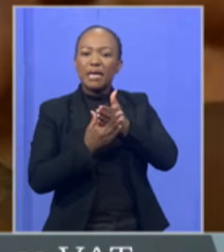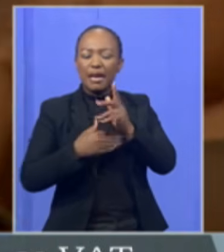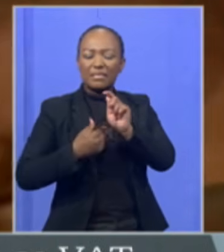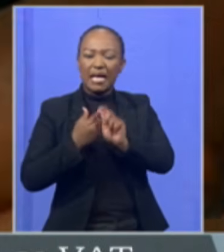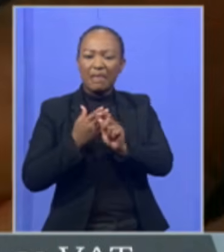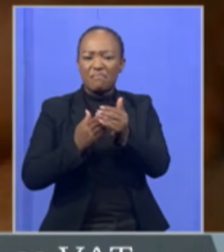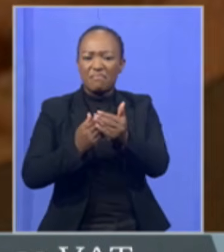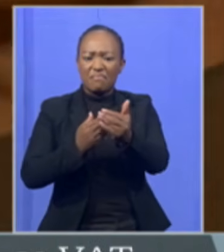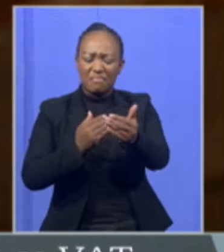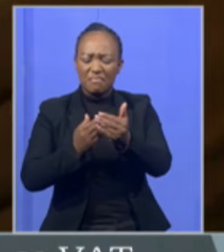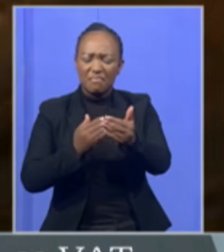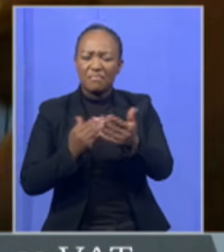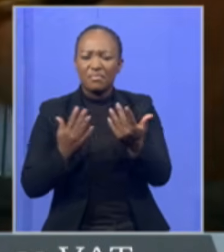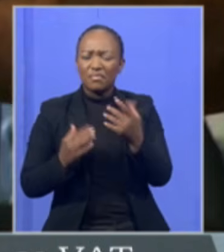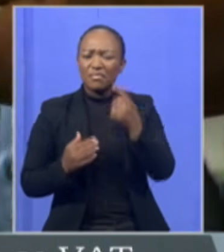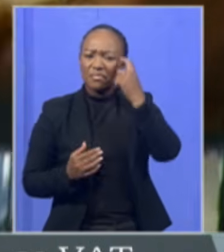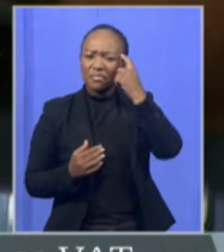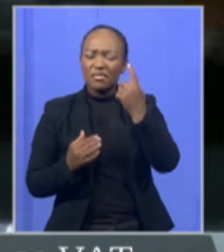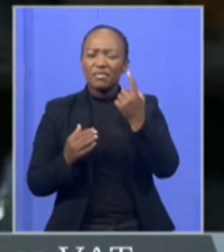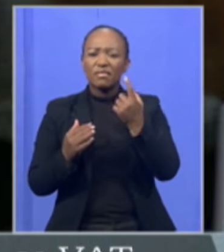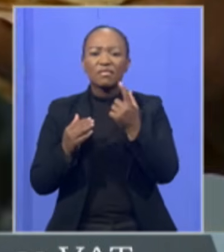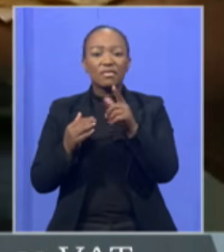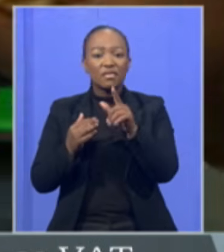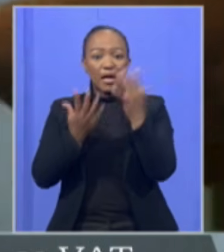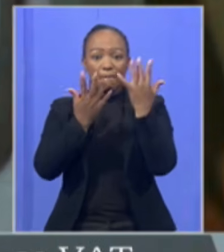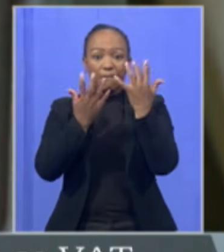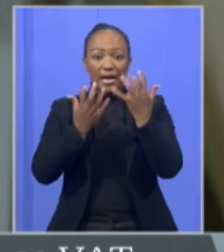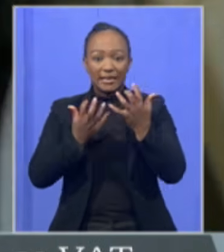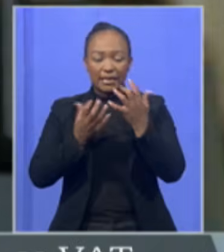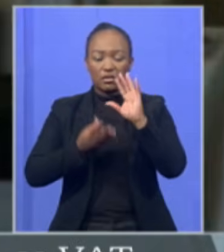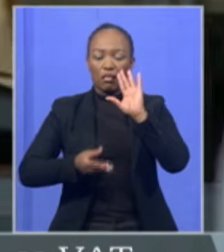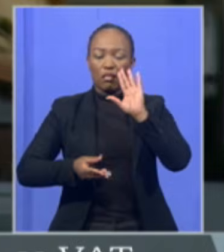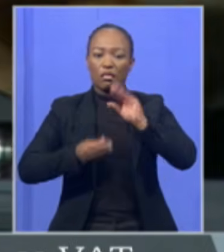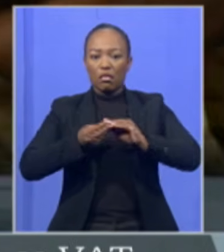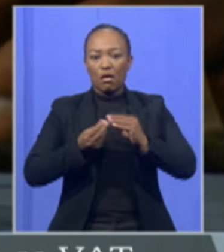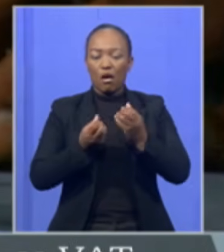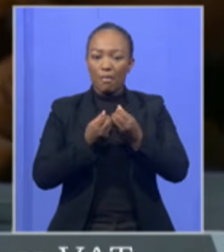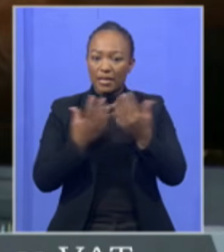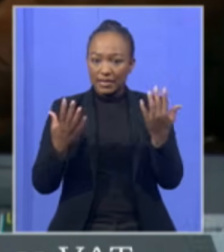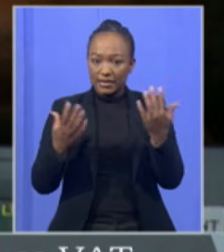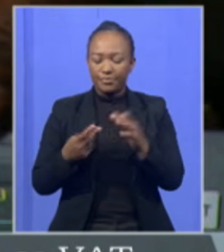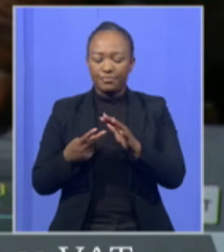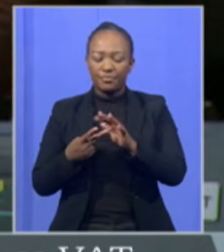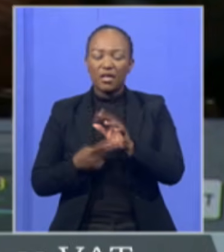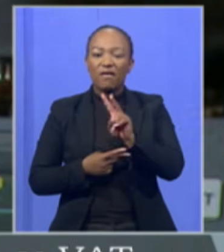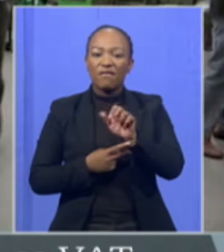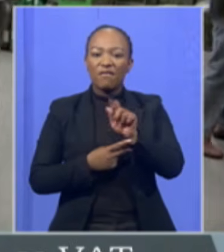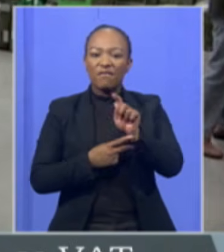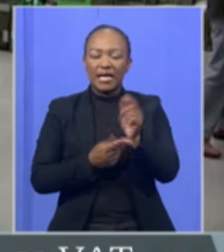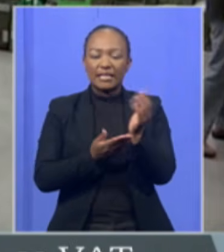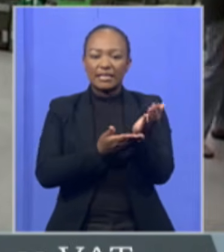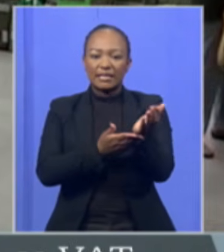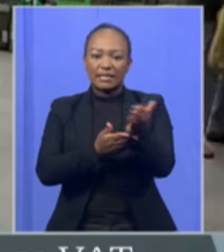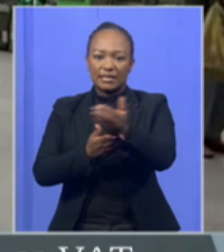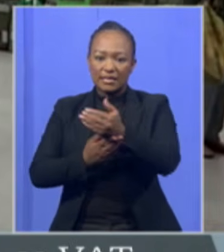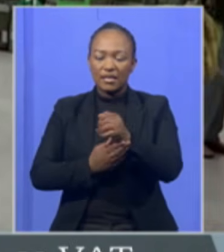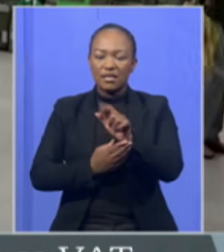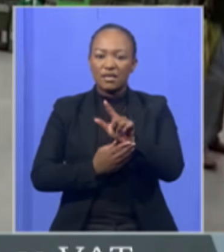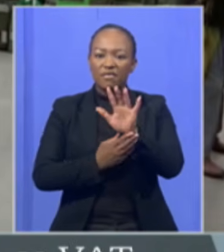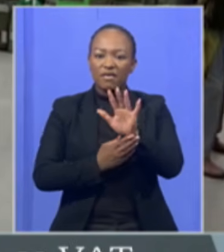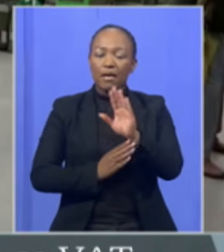how much the total budget is and how much the foregone VAT collections of 75 billion